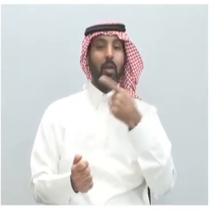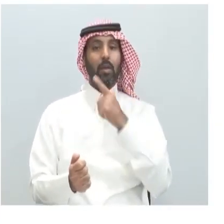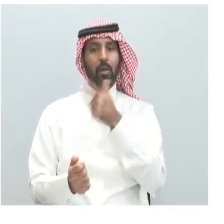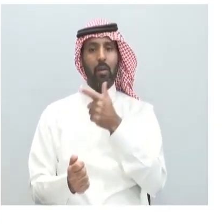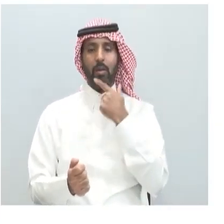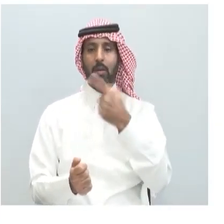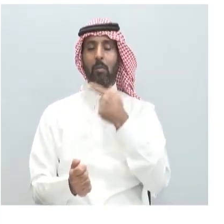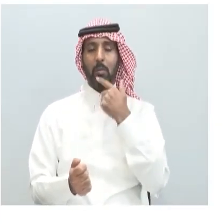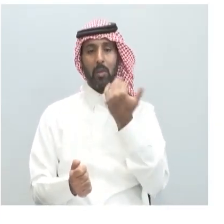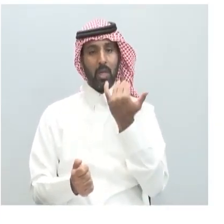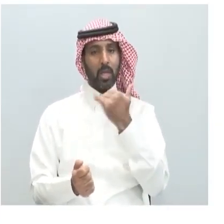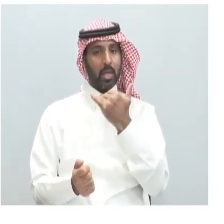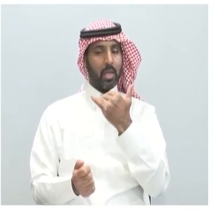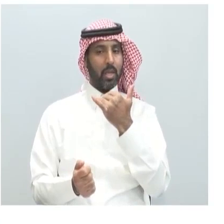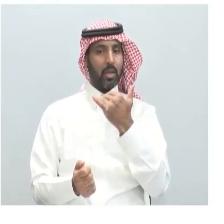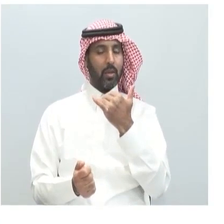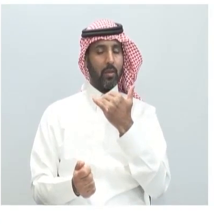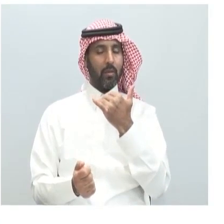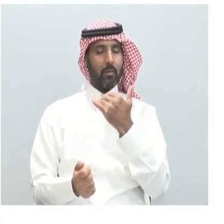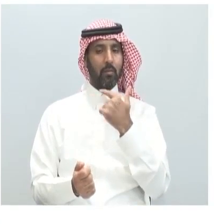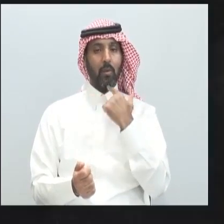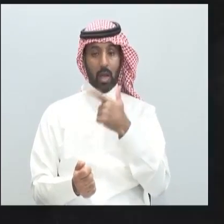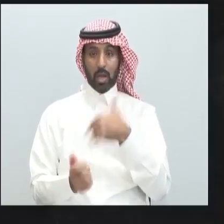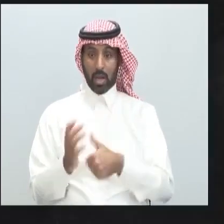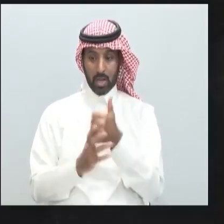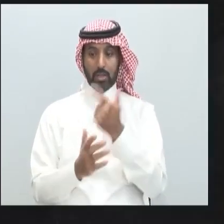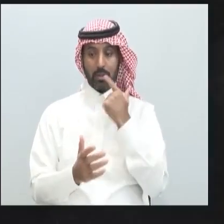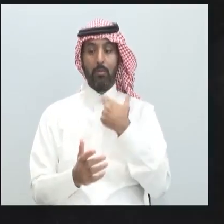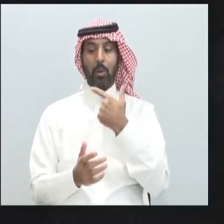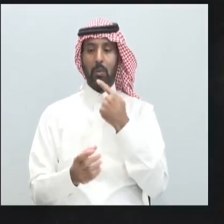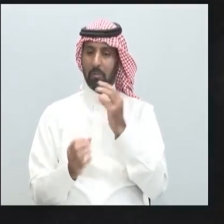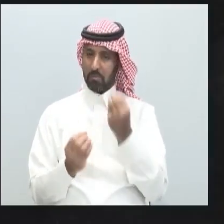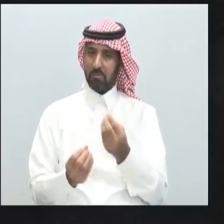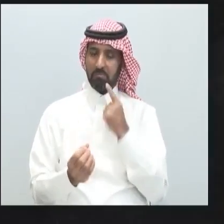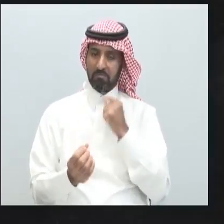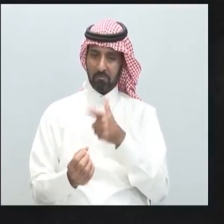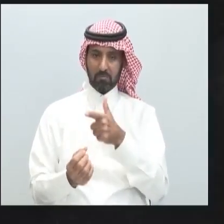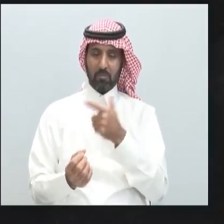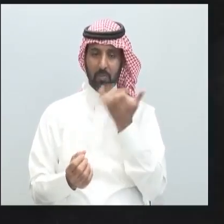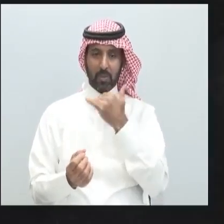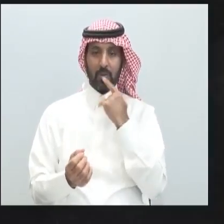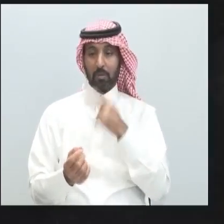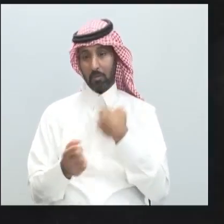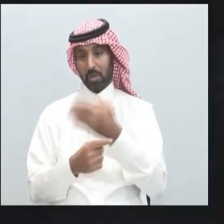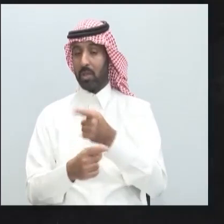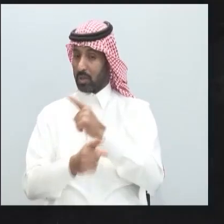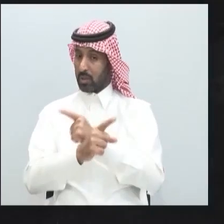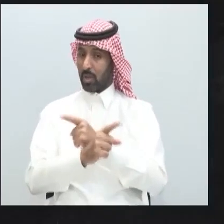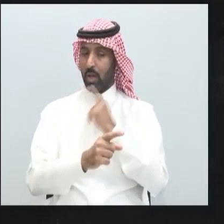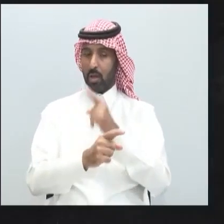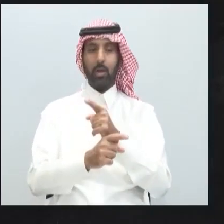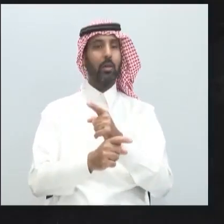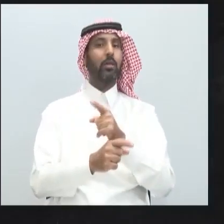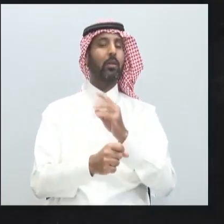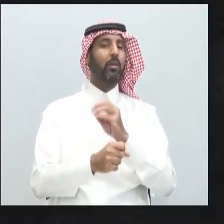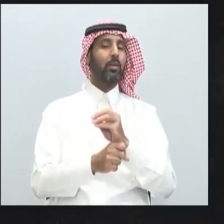enough English. For example, here, I can speak enough English to become an English teacher. Or maybe you can